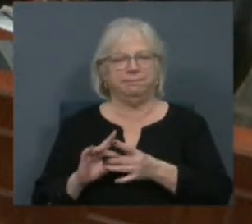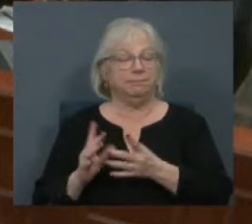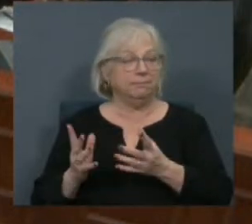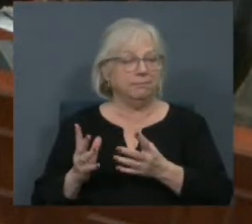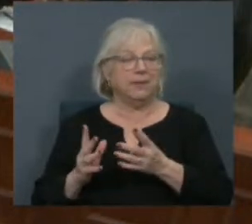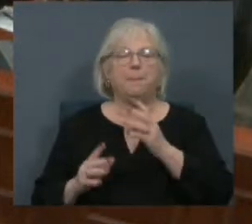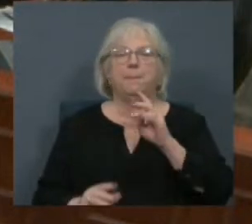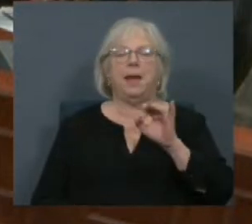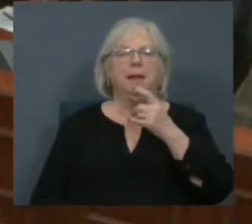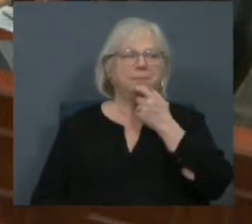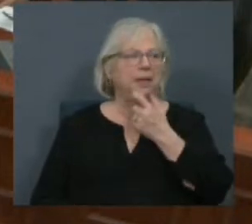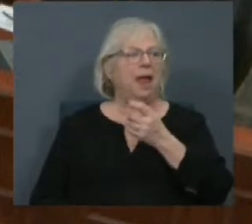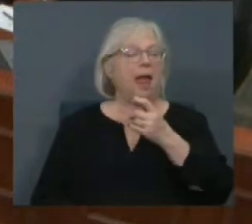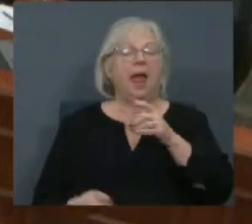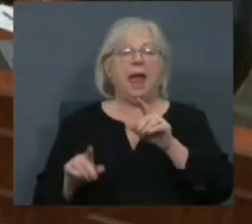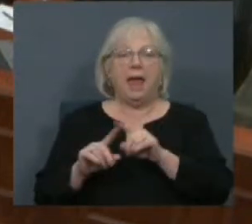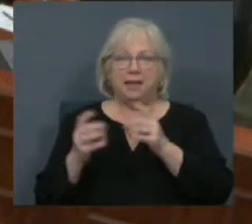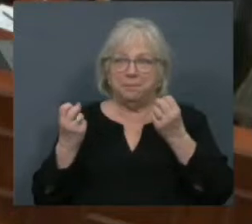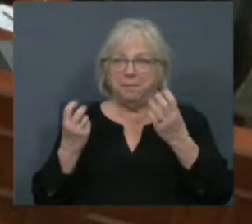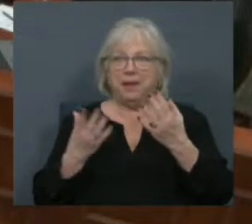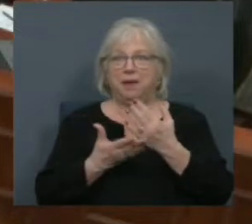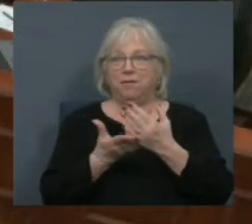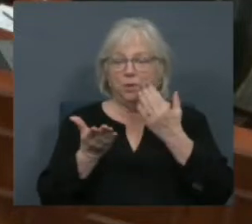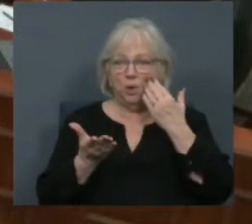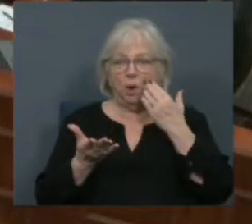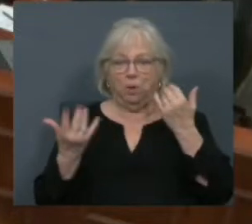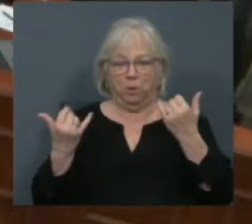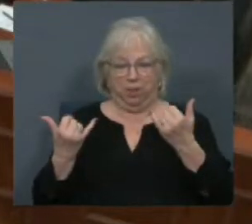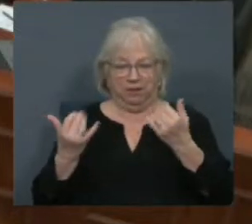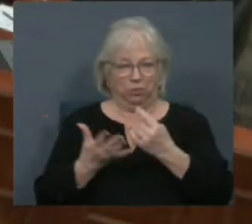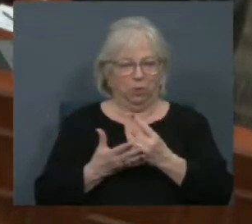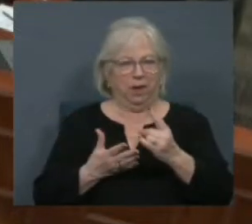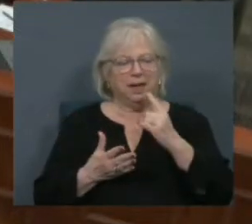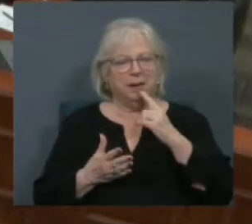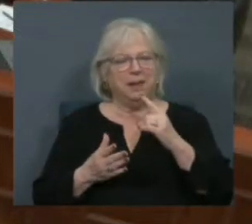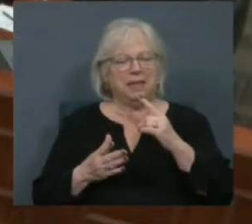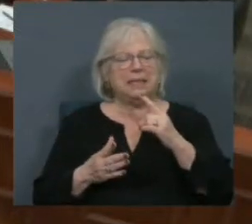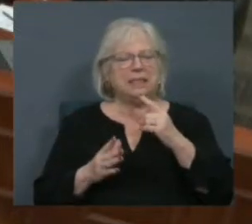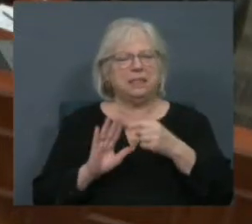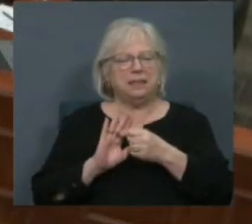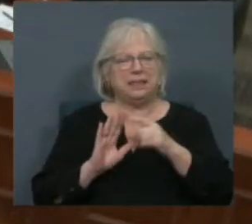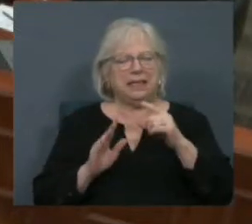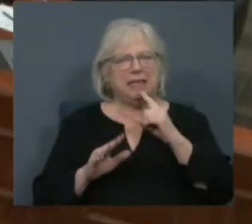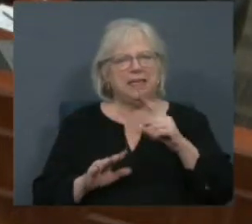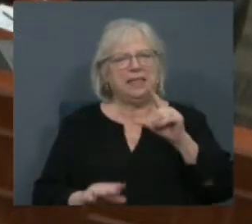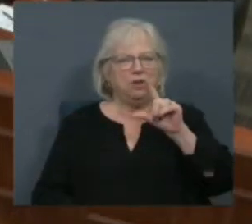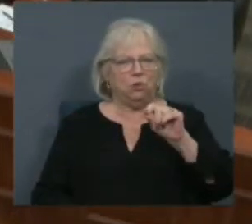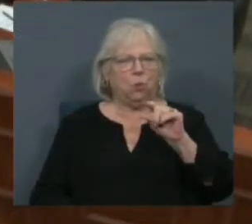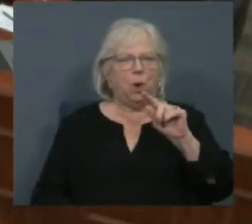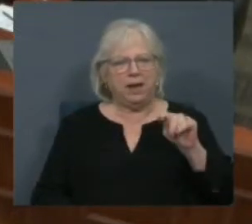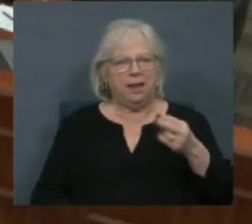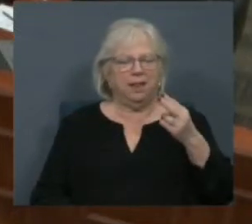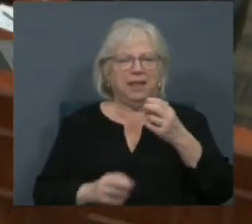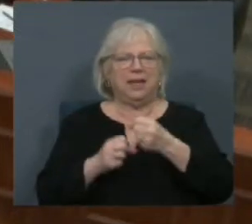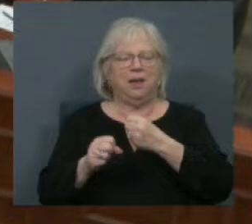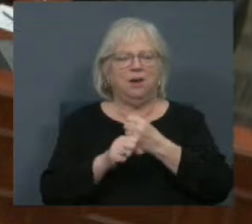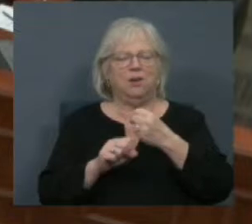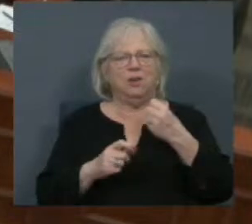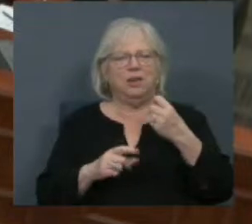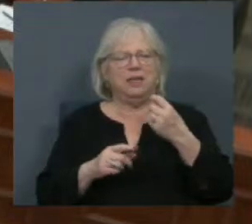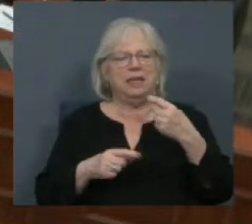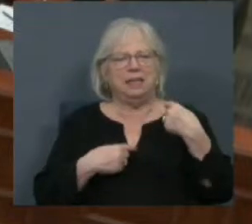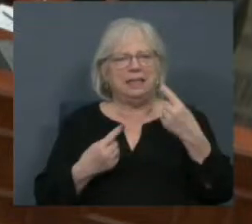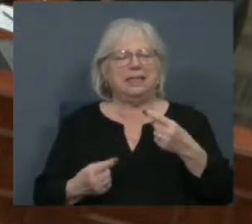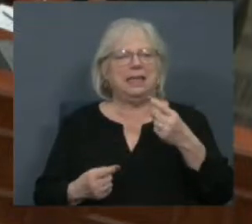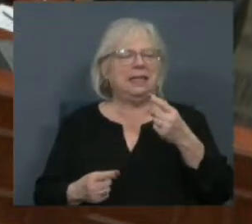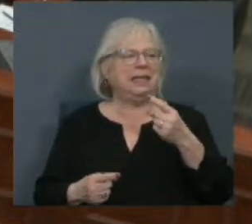Virtually. As many of you know, this week marks the 20 years since President and Secretary Clinton welcomed the world